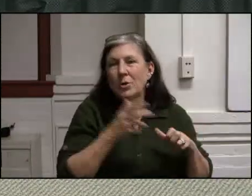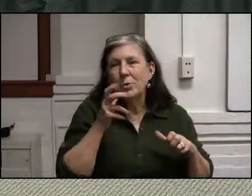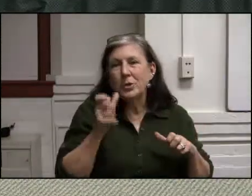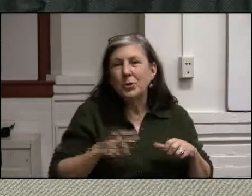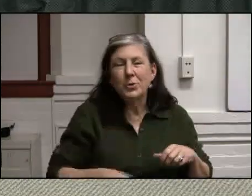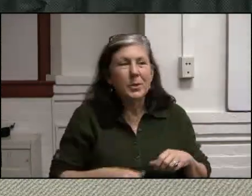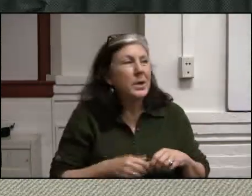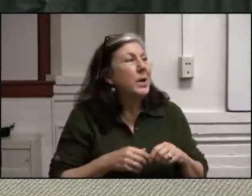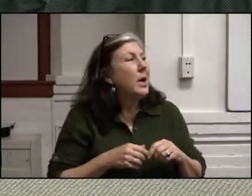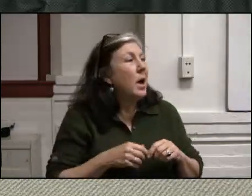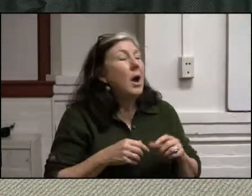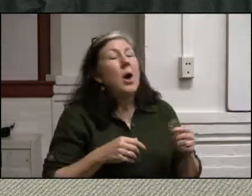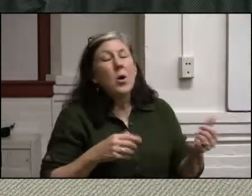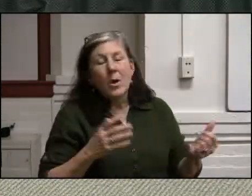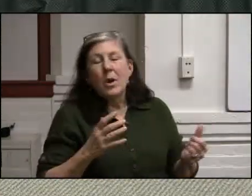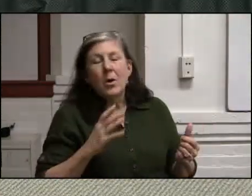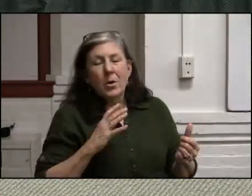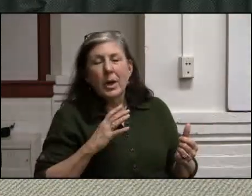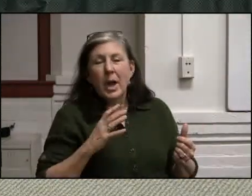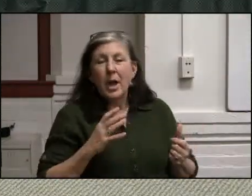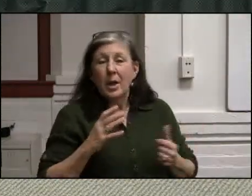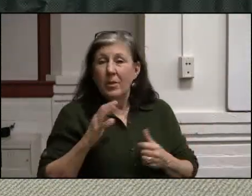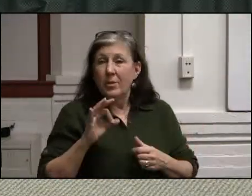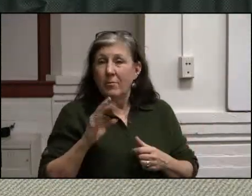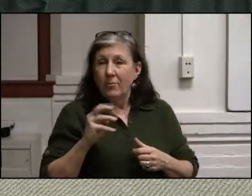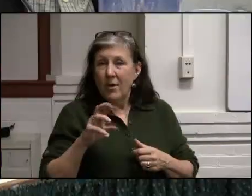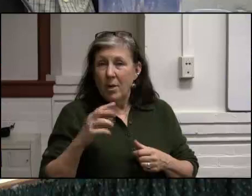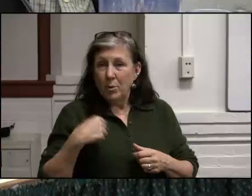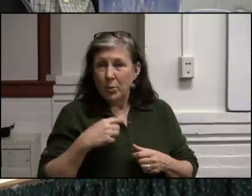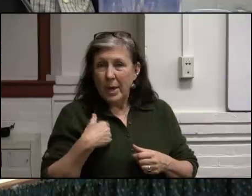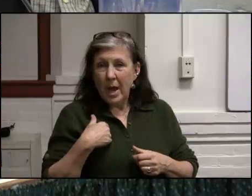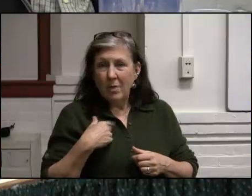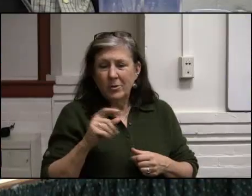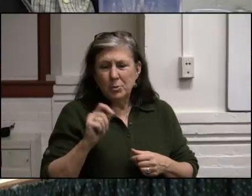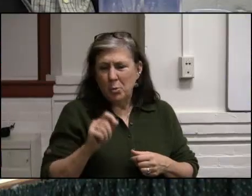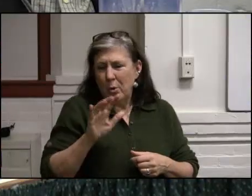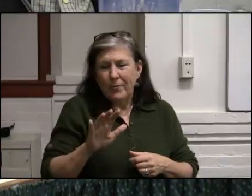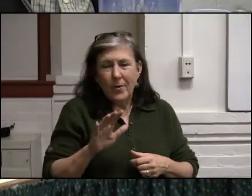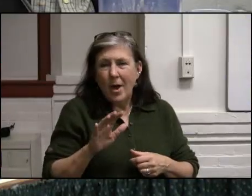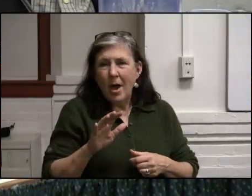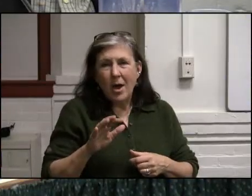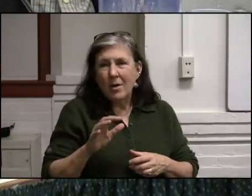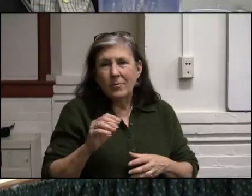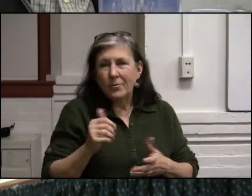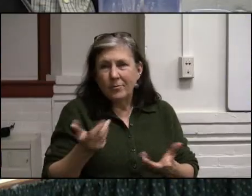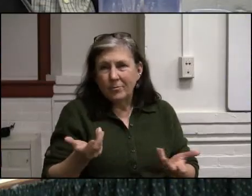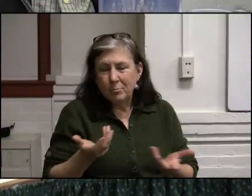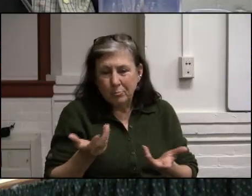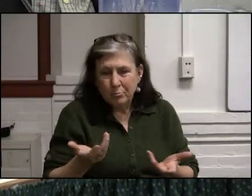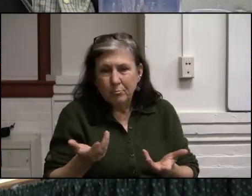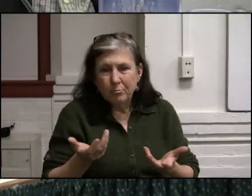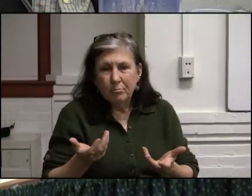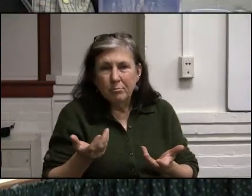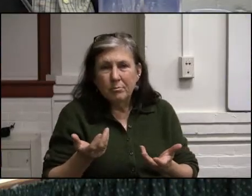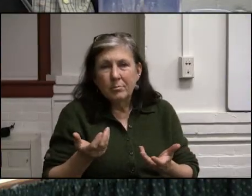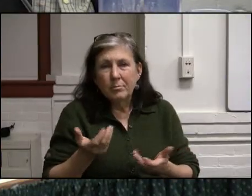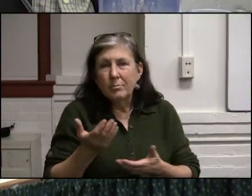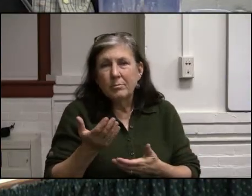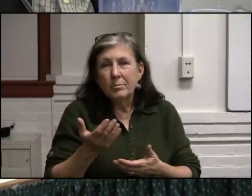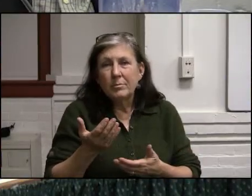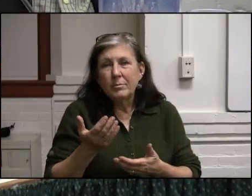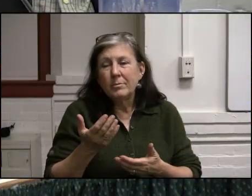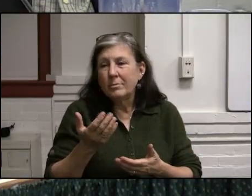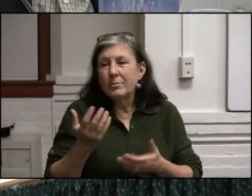The fiber that we have, it's a point-to-point fiber. It's not it's designed to have branches going off. So if someone's having access to it, they